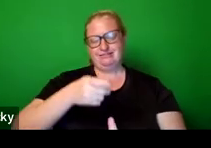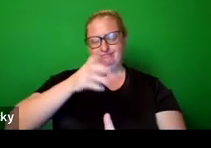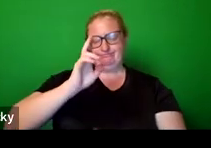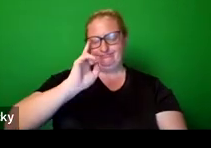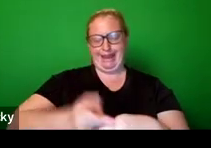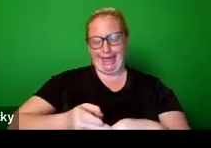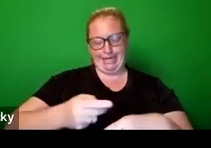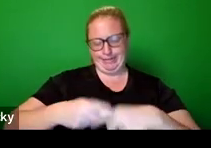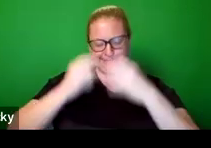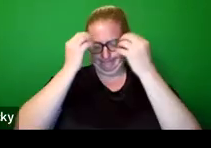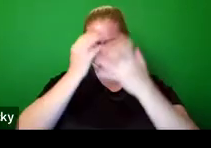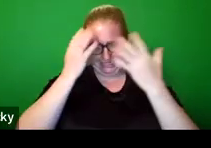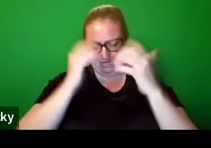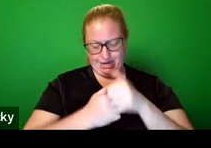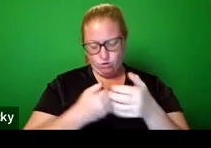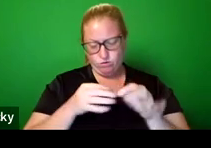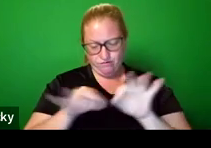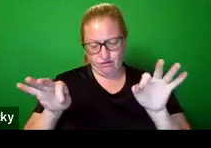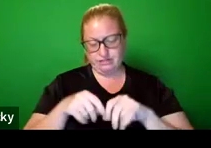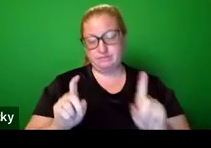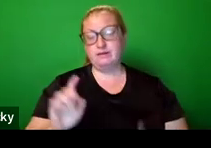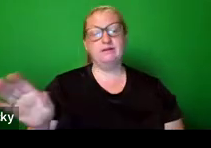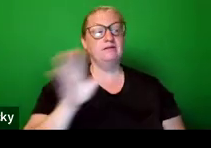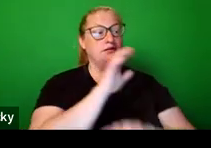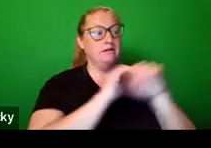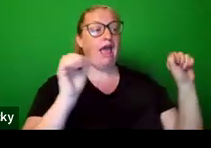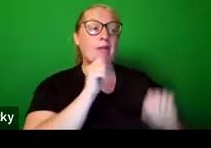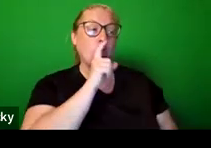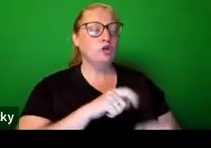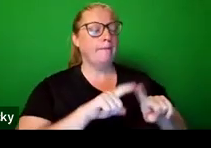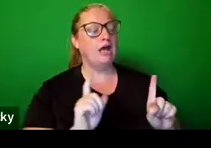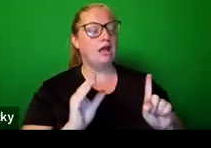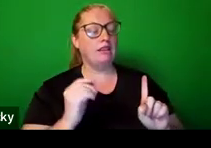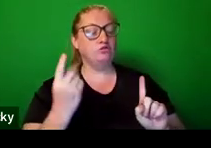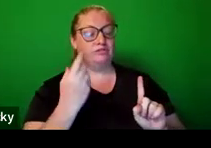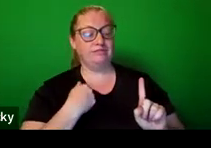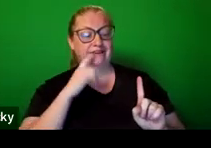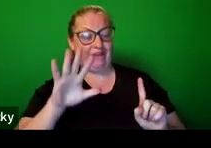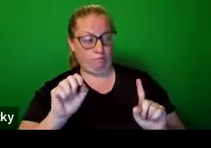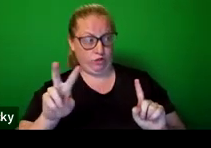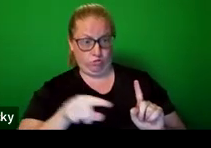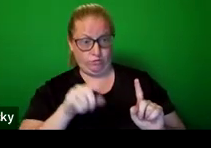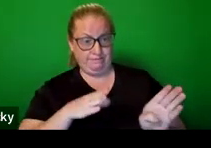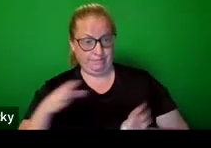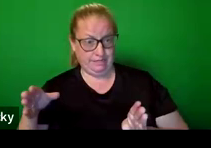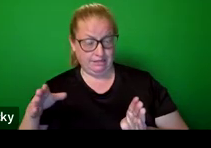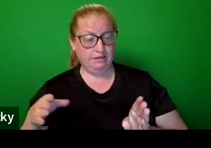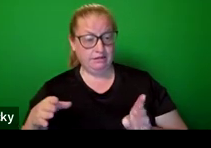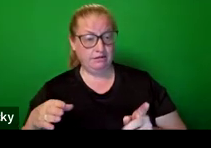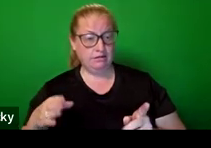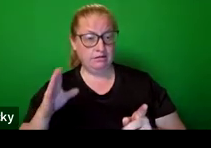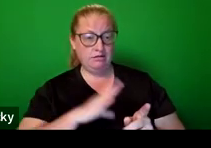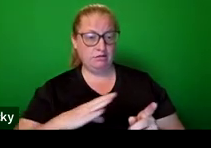you want to help, but. I'm not sure, but that's why I was saying at 5.2 in the plan, we're board here as